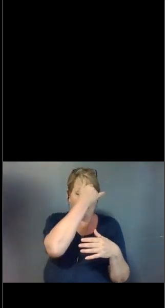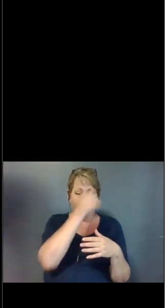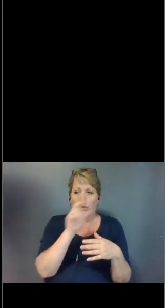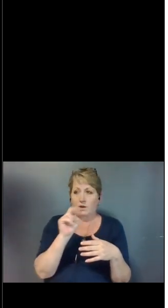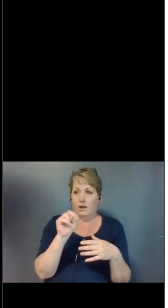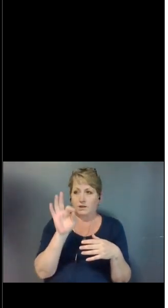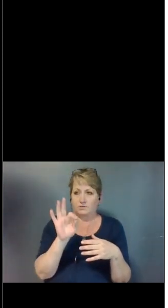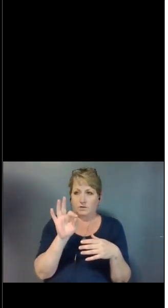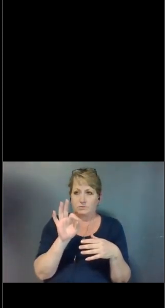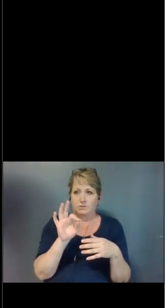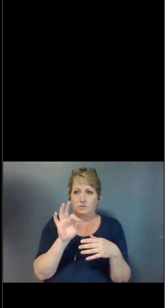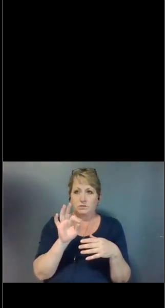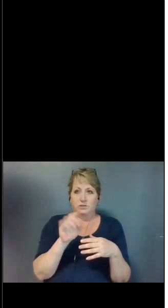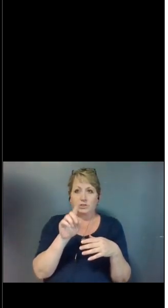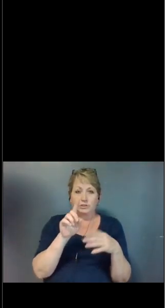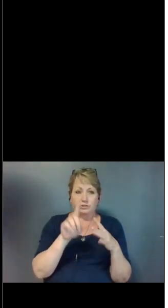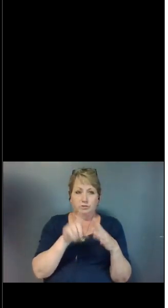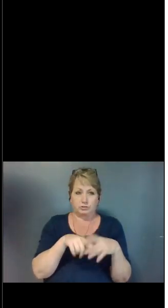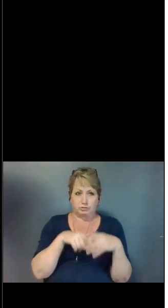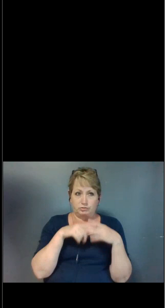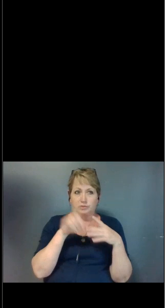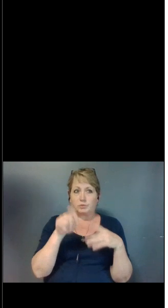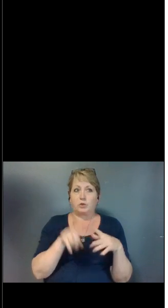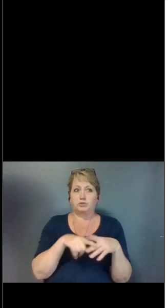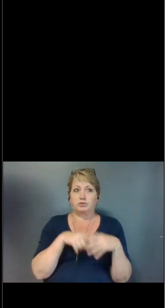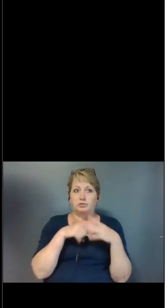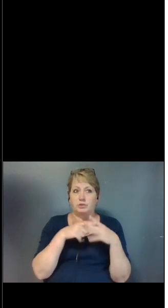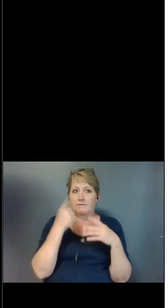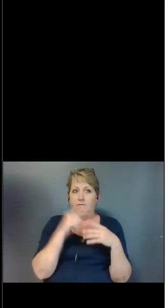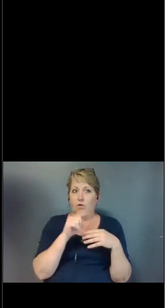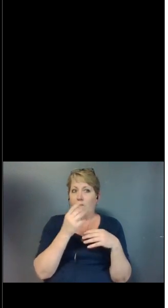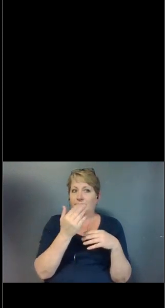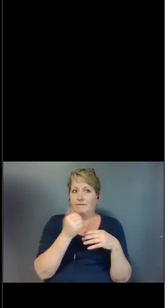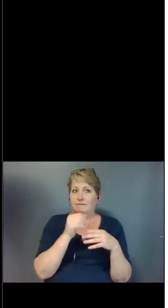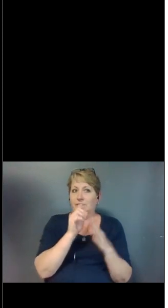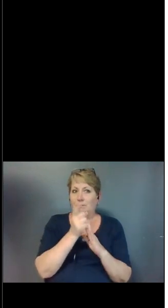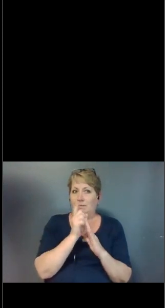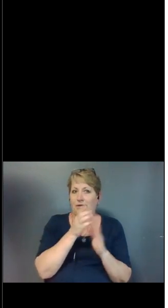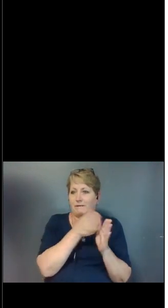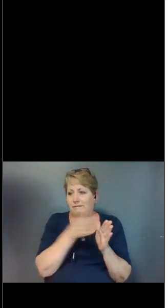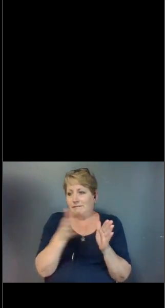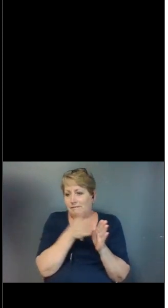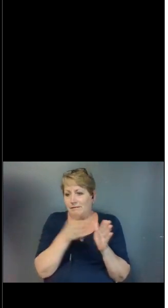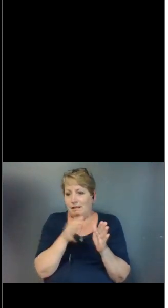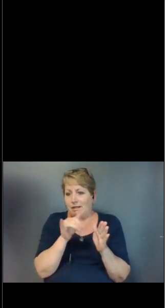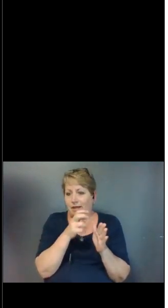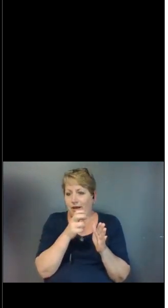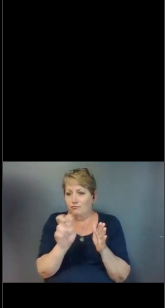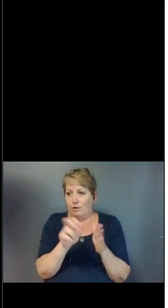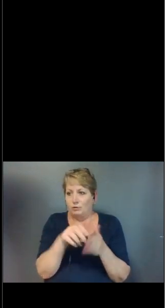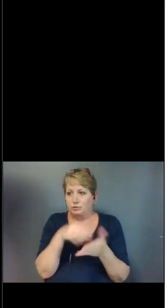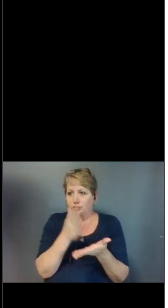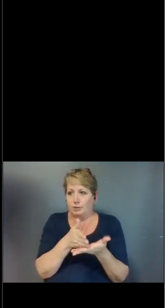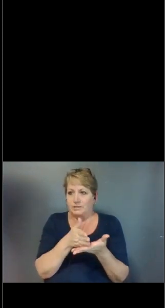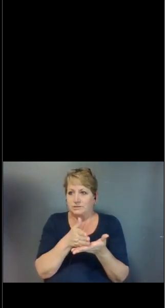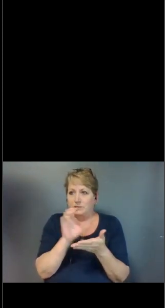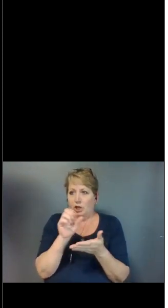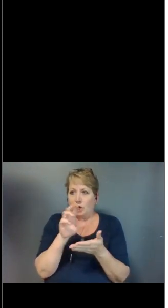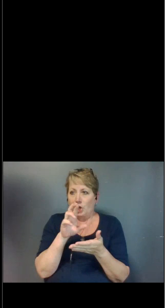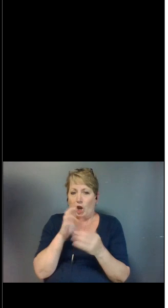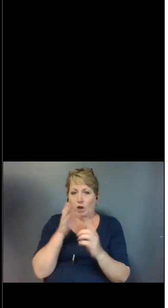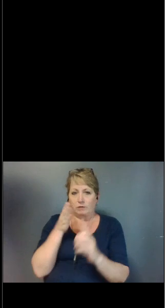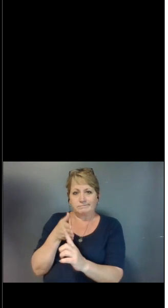slated during the commute times for a 15-minute headway. However, that route terminates at a car-oriented location,